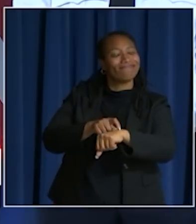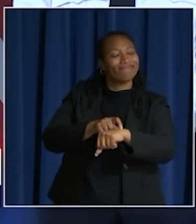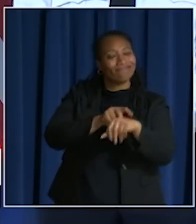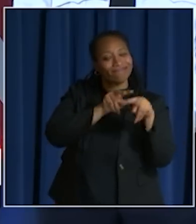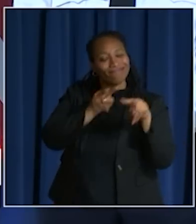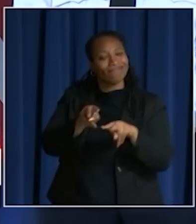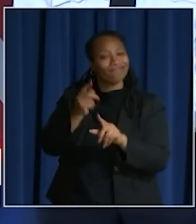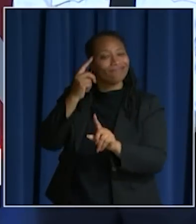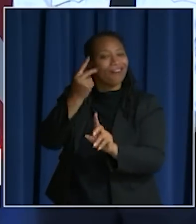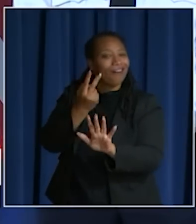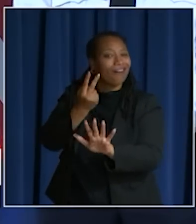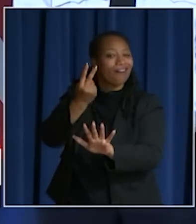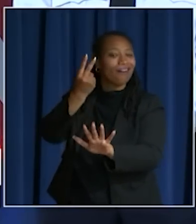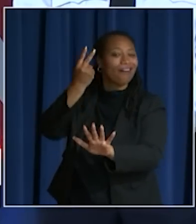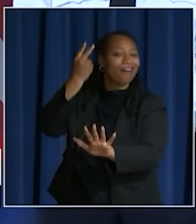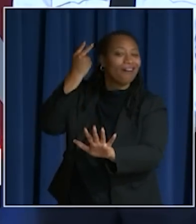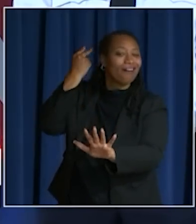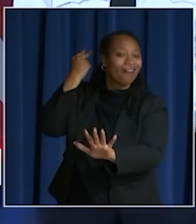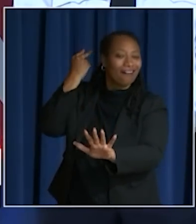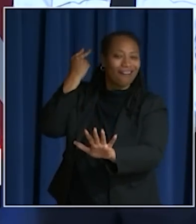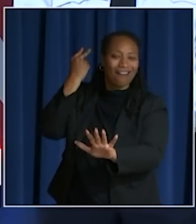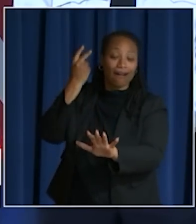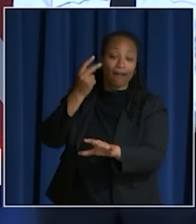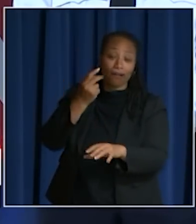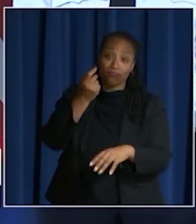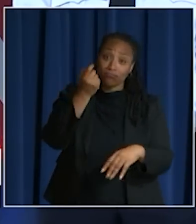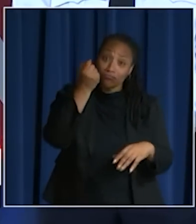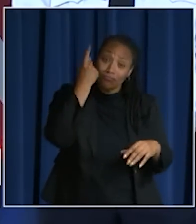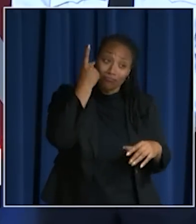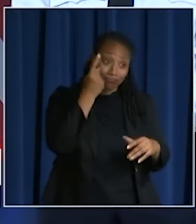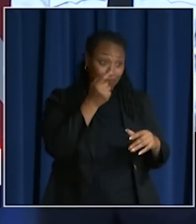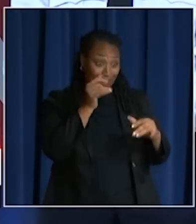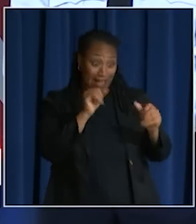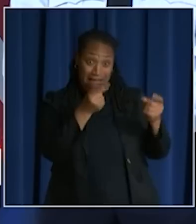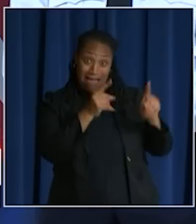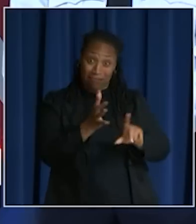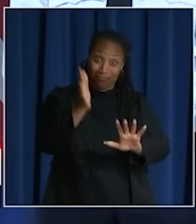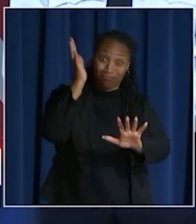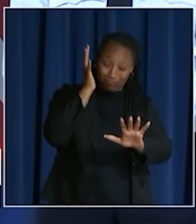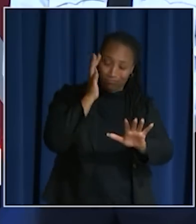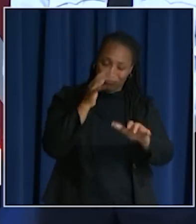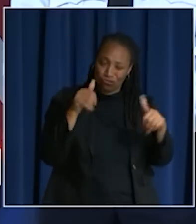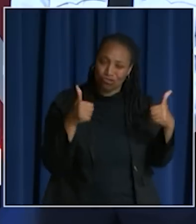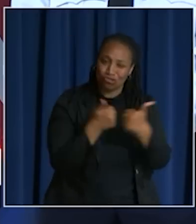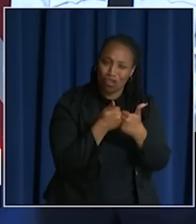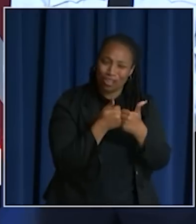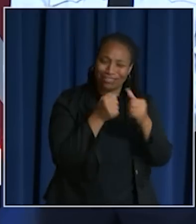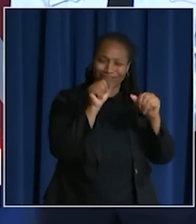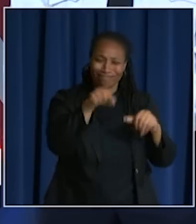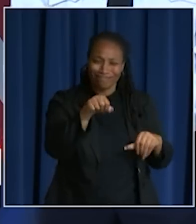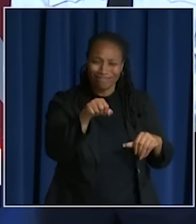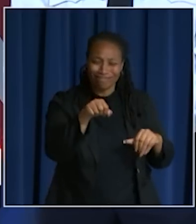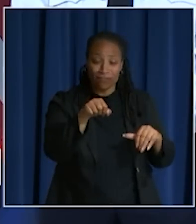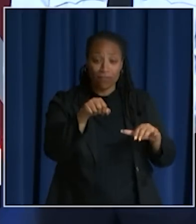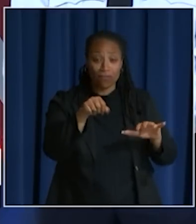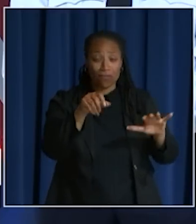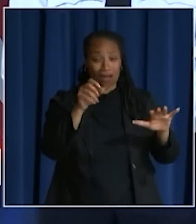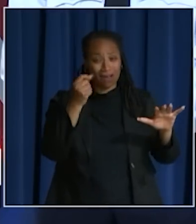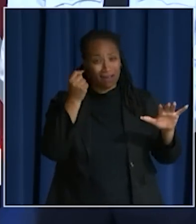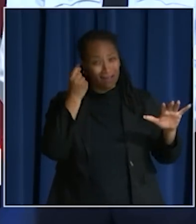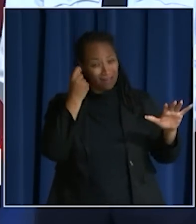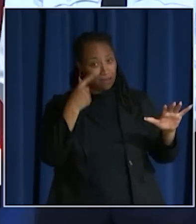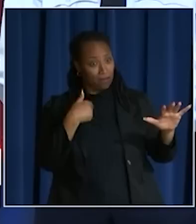challenging times related to some issues. It is also true that we experienced a